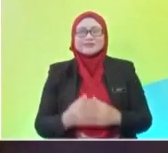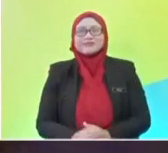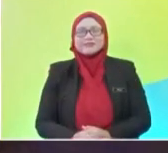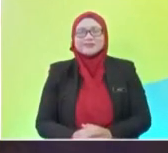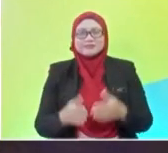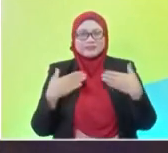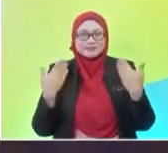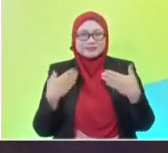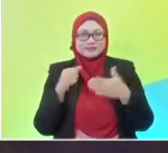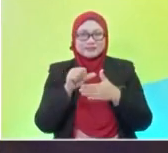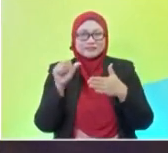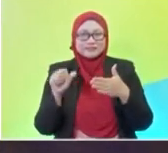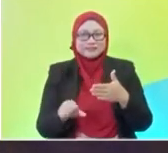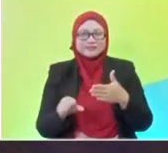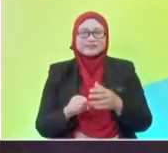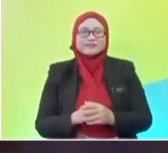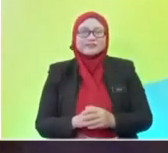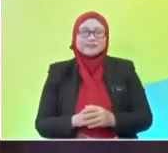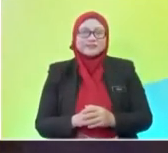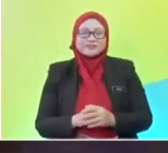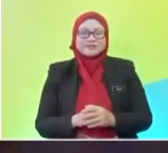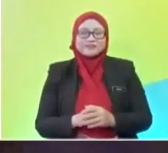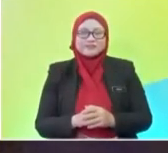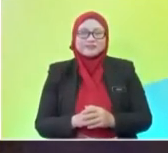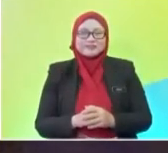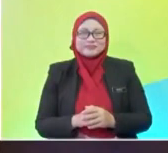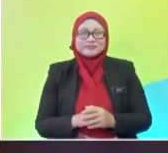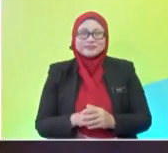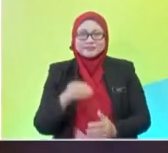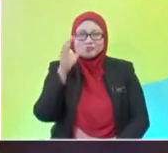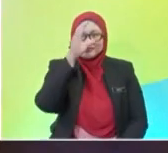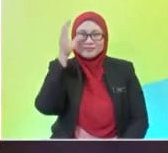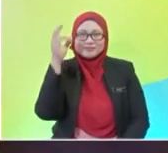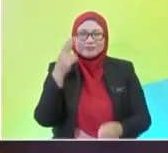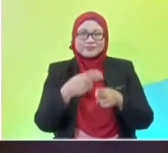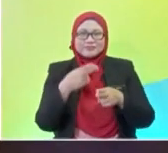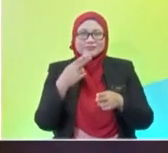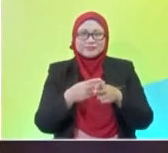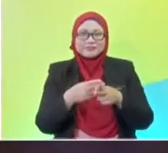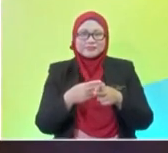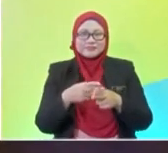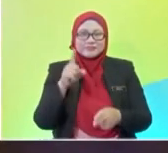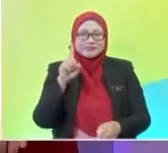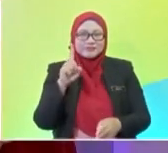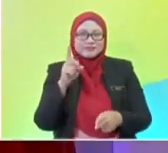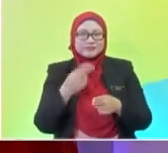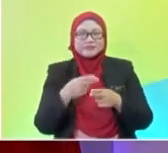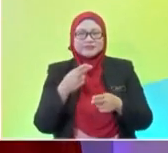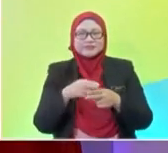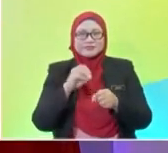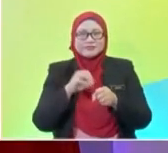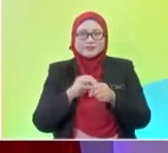happy ending is my favorite type of stories. All right. Okay, Chris, can you name one person in the